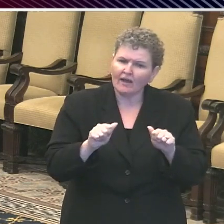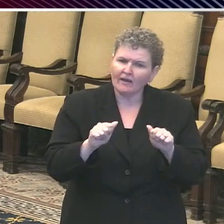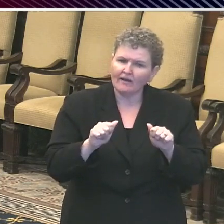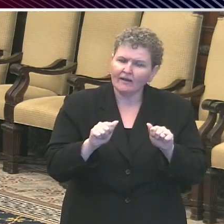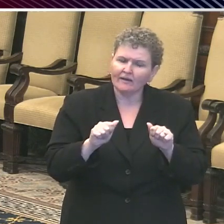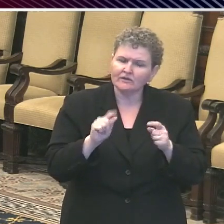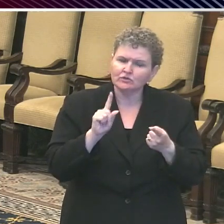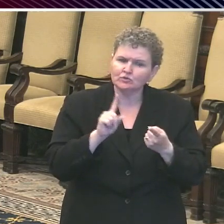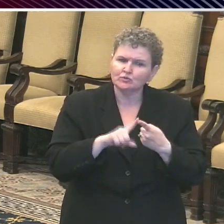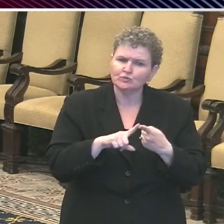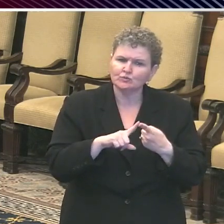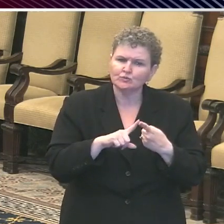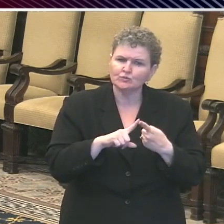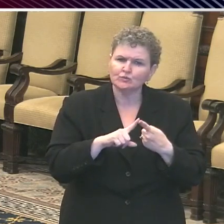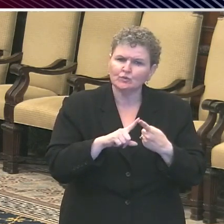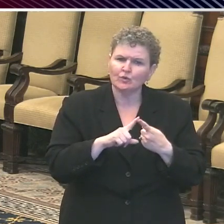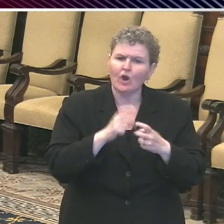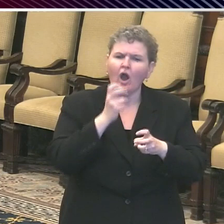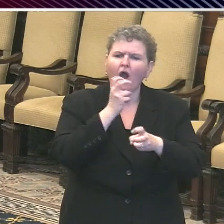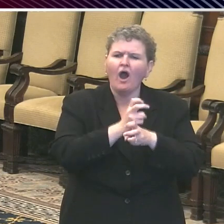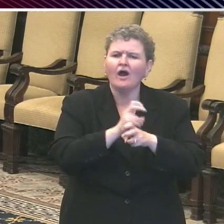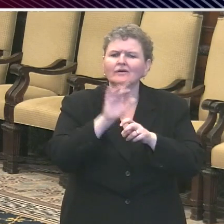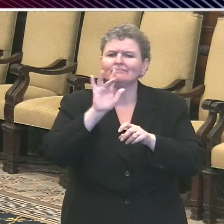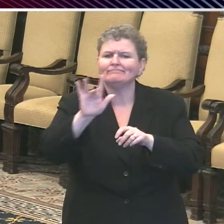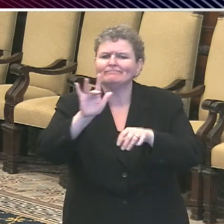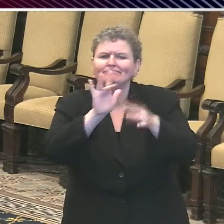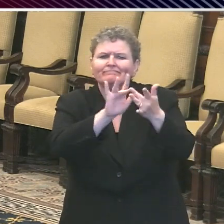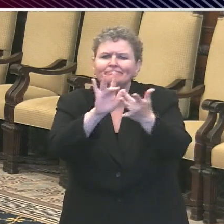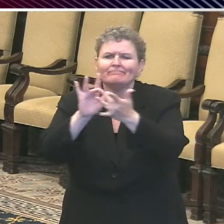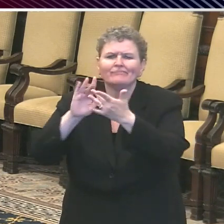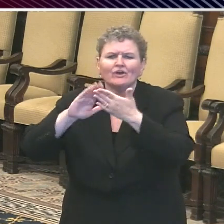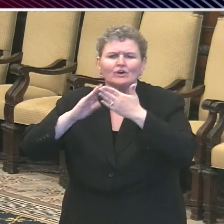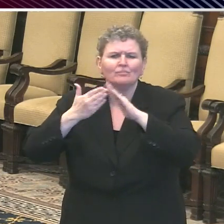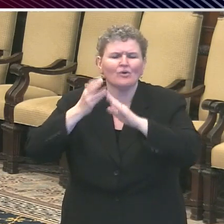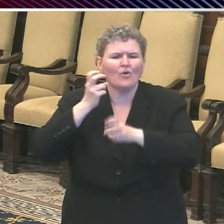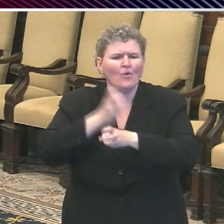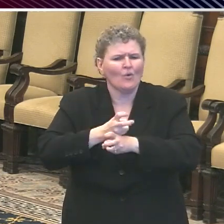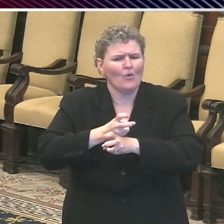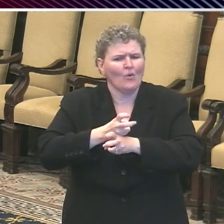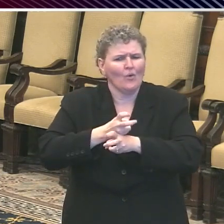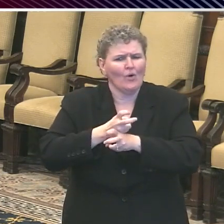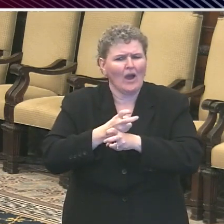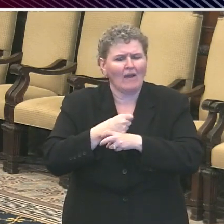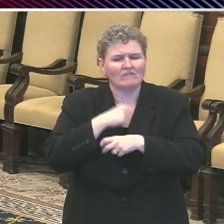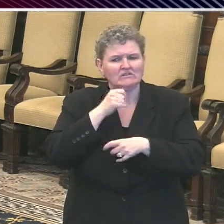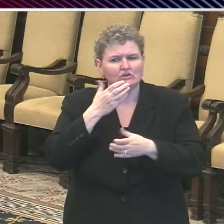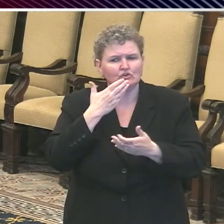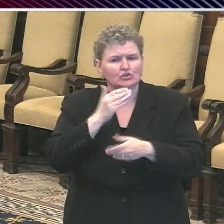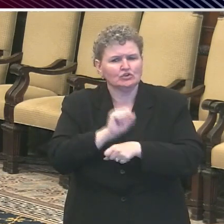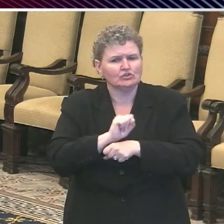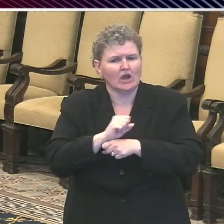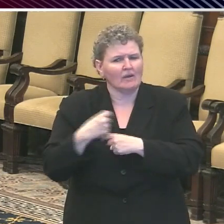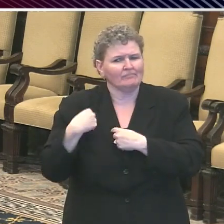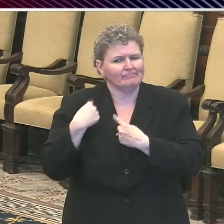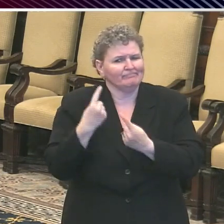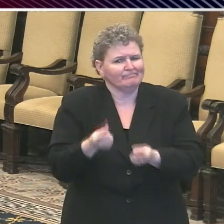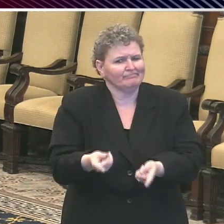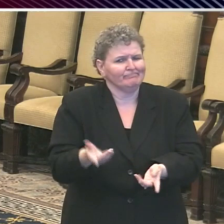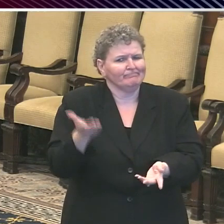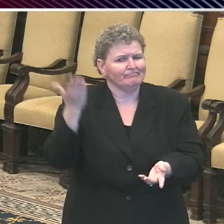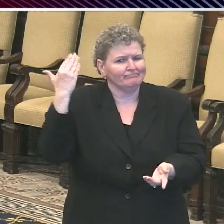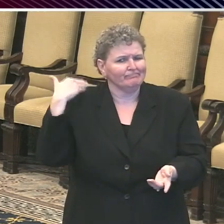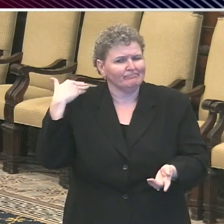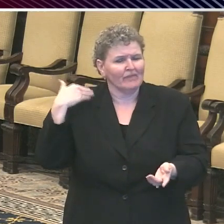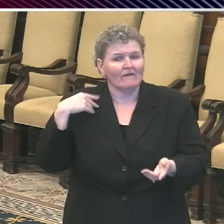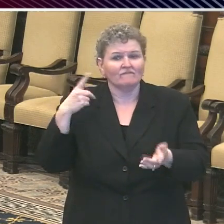to those harder to reach communities that we recognize we have not done as good of a job as we should have. And that'll be the first contracts we enter into as